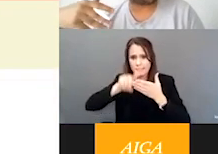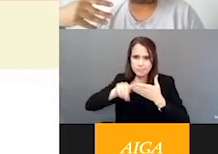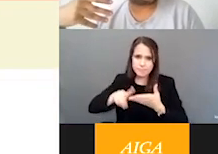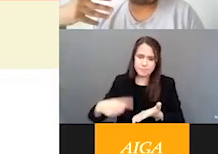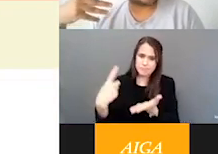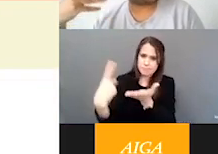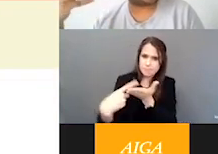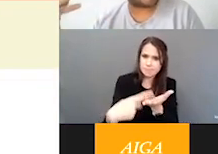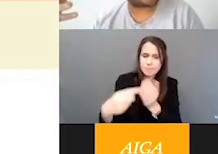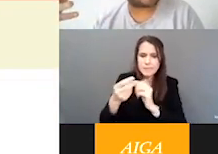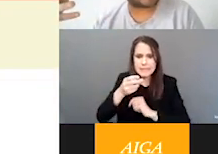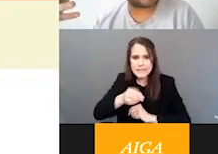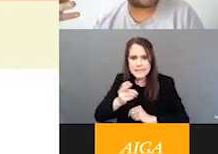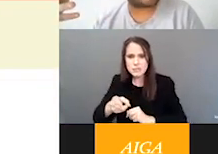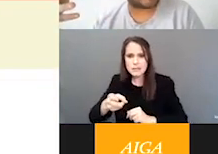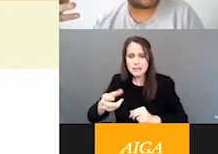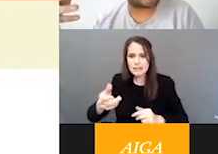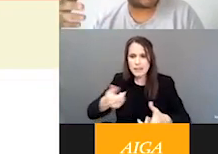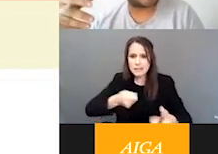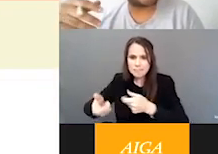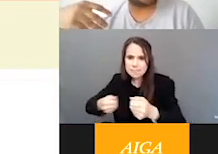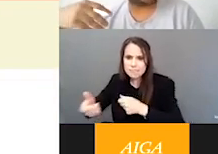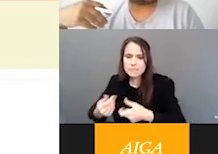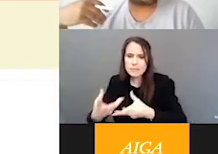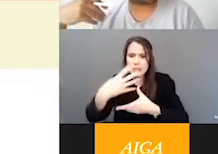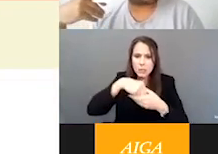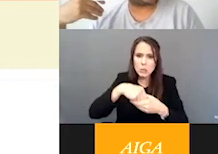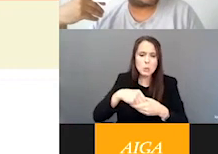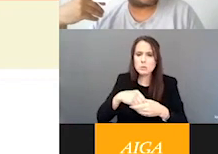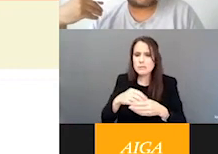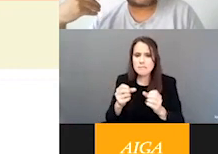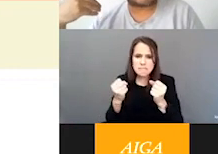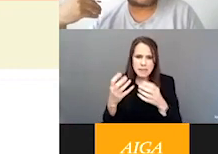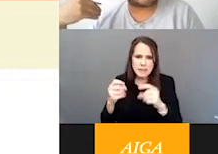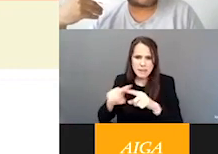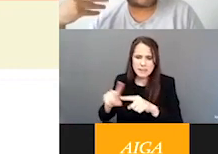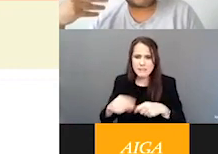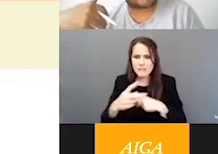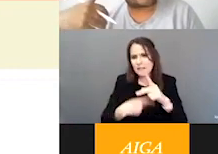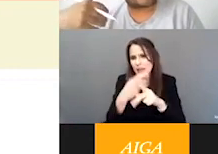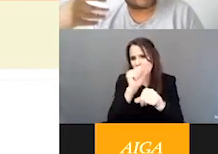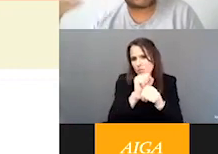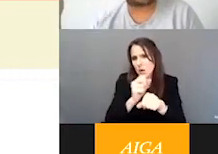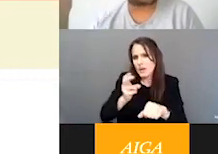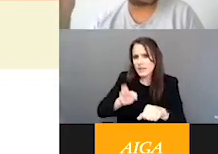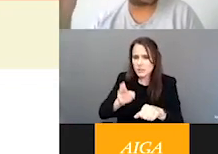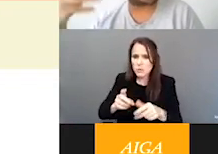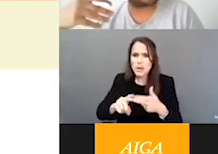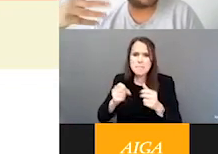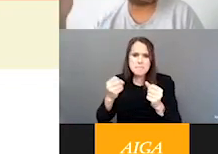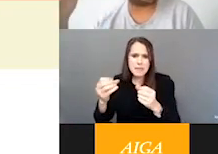that draws from ethnographic work, empirical work, that draws, you know, it's a course that draws from many